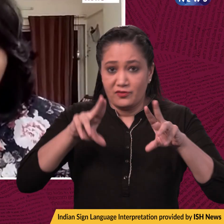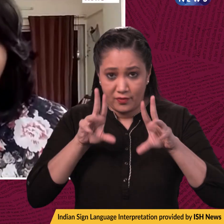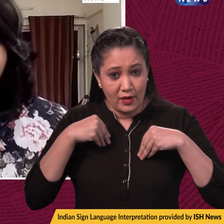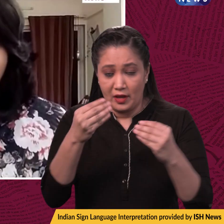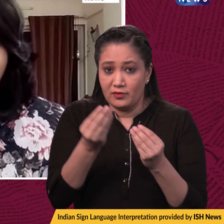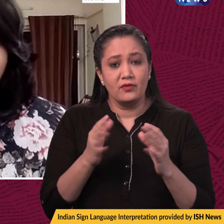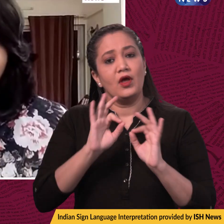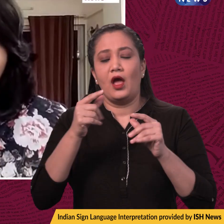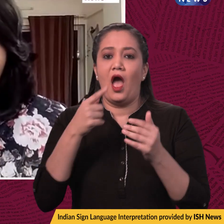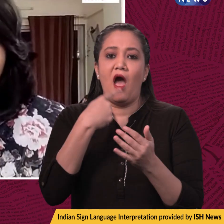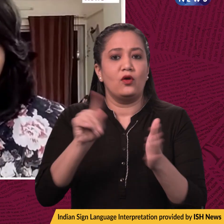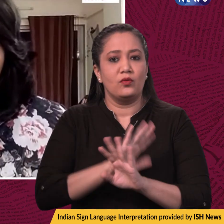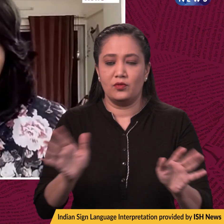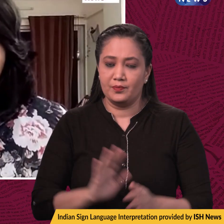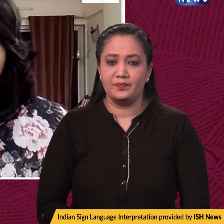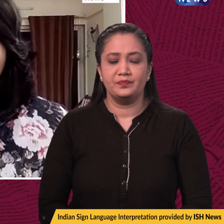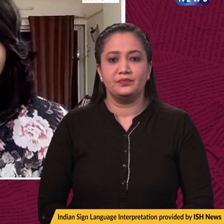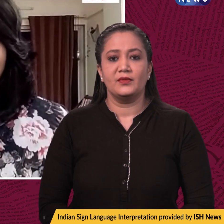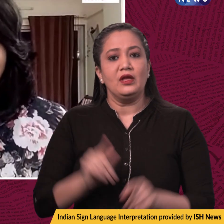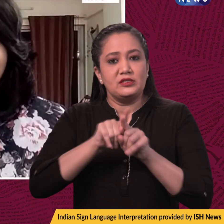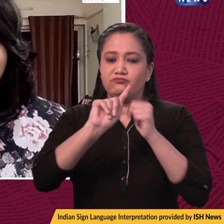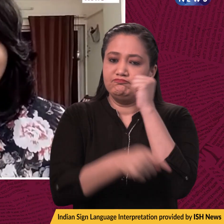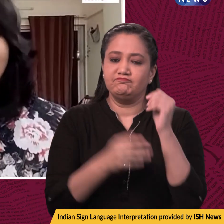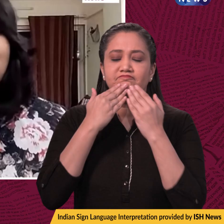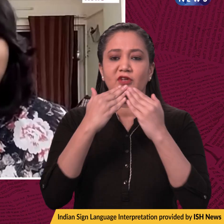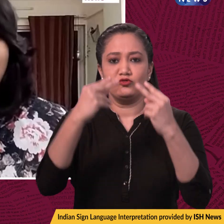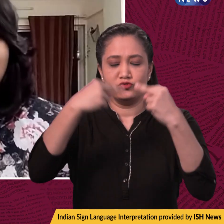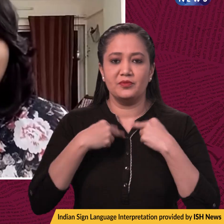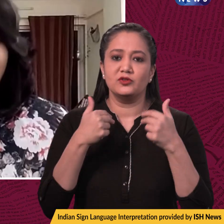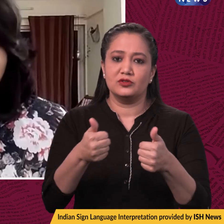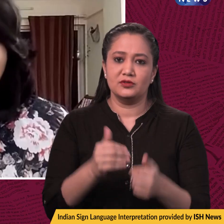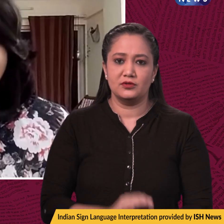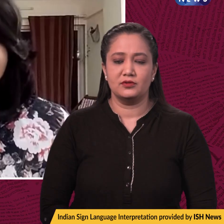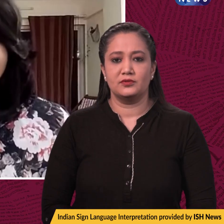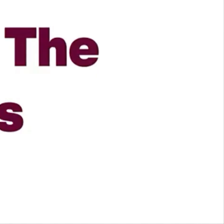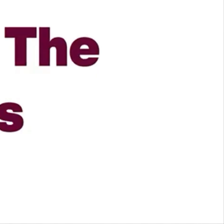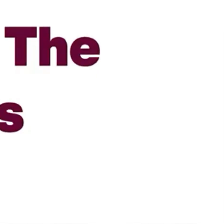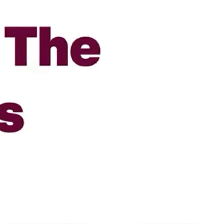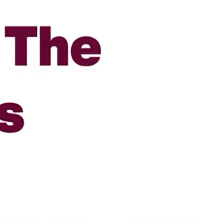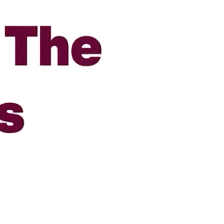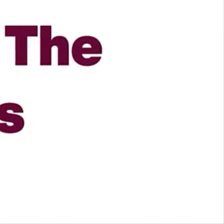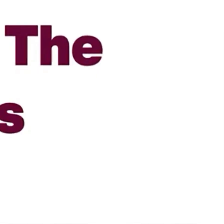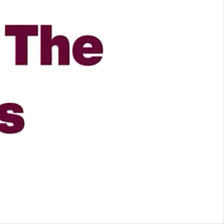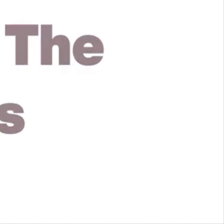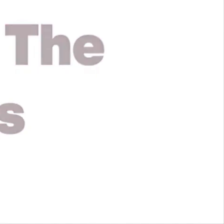not be entertained. Well, that's a wrap here on Just the News. Thank you so much for watching.